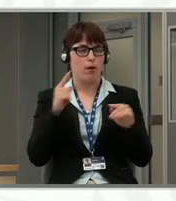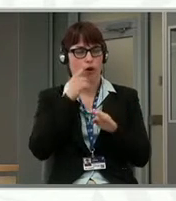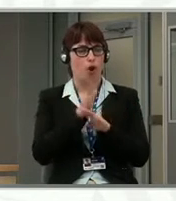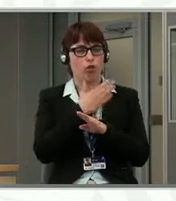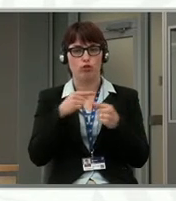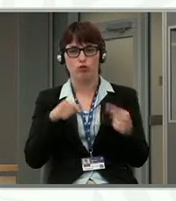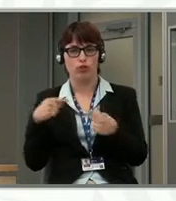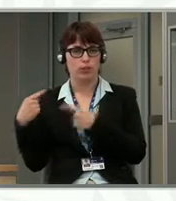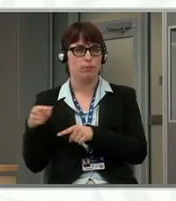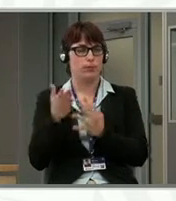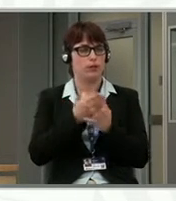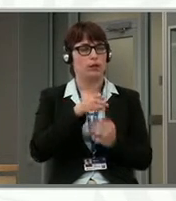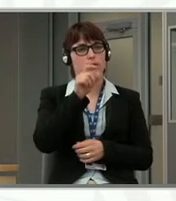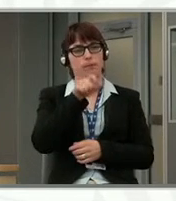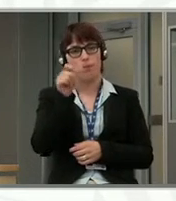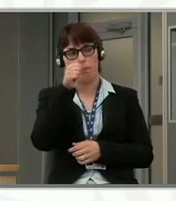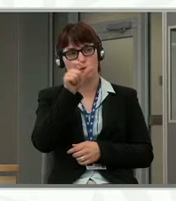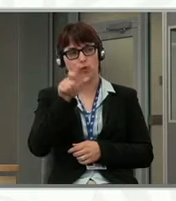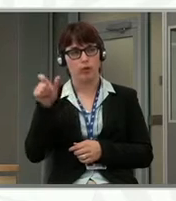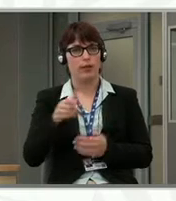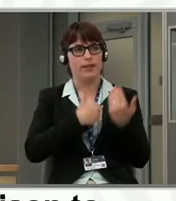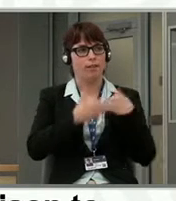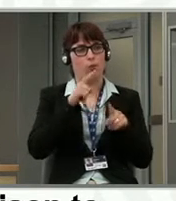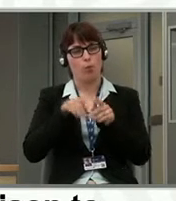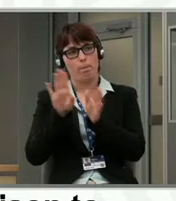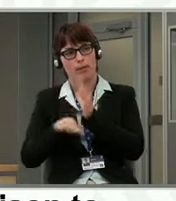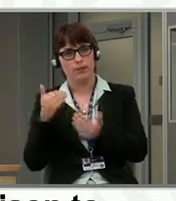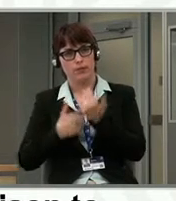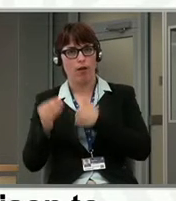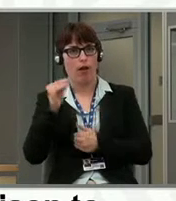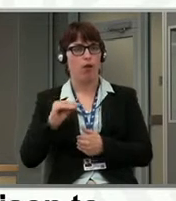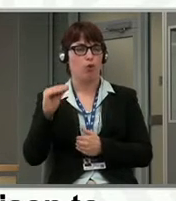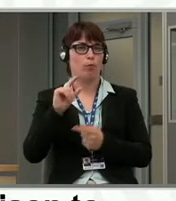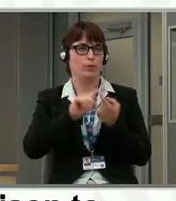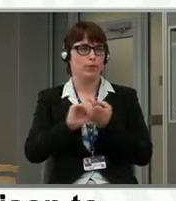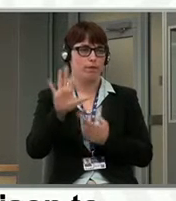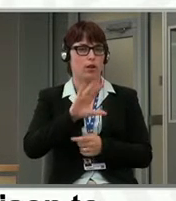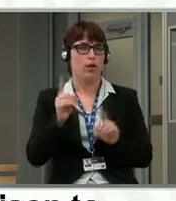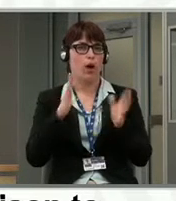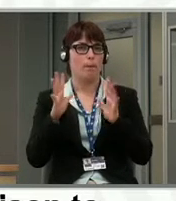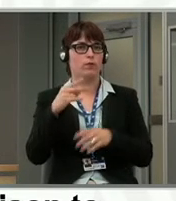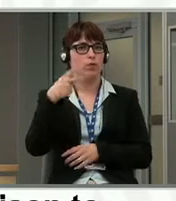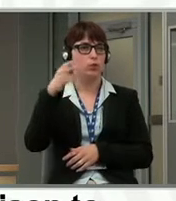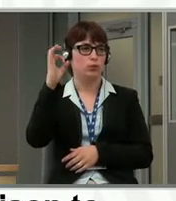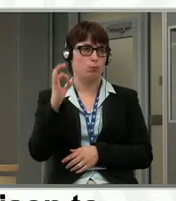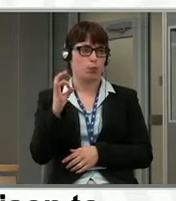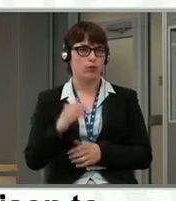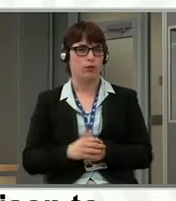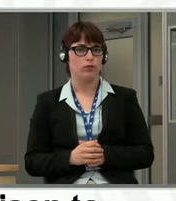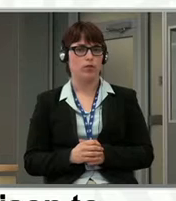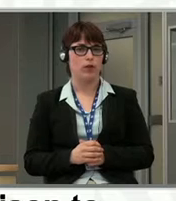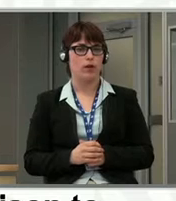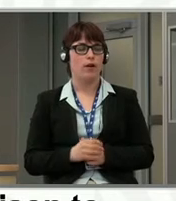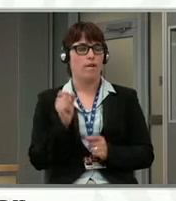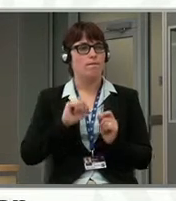without any disabilities. This is confirmed by the statistical data. The gap between the employment levels between the